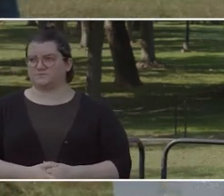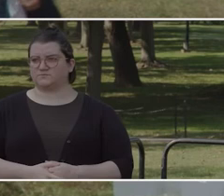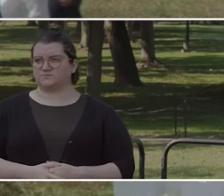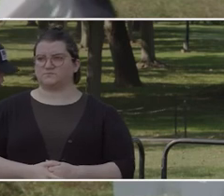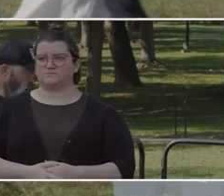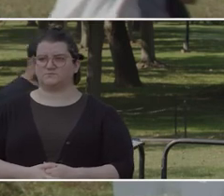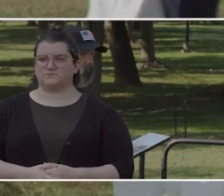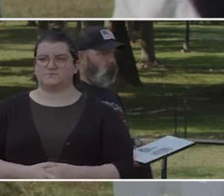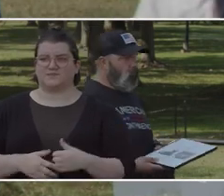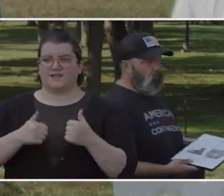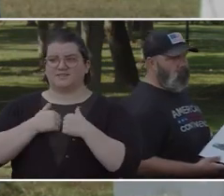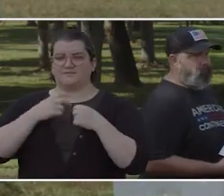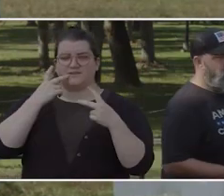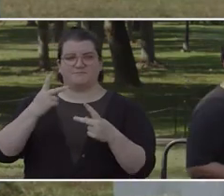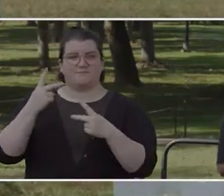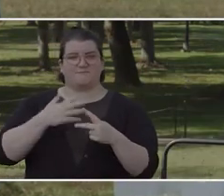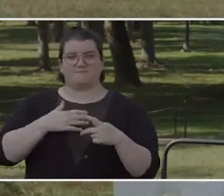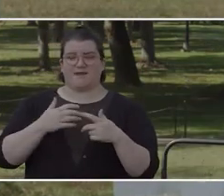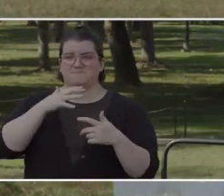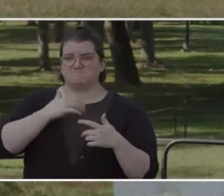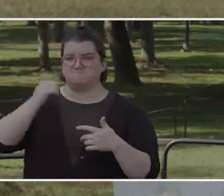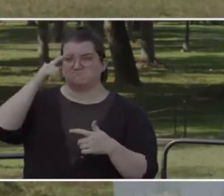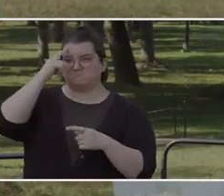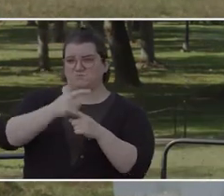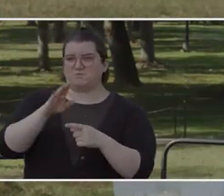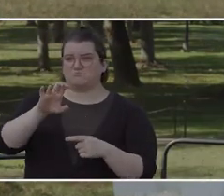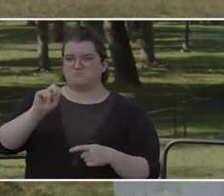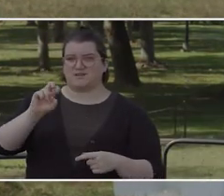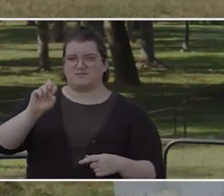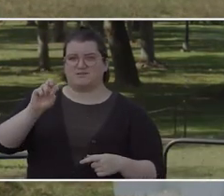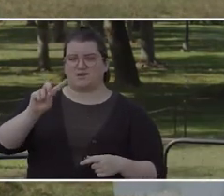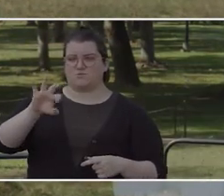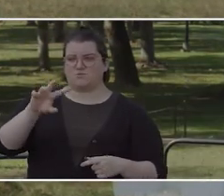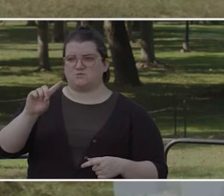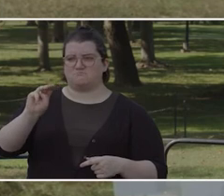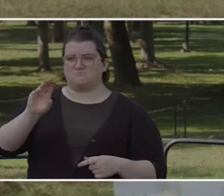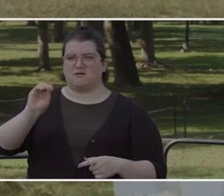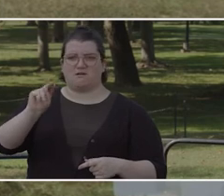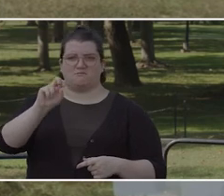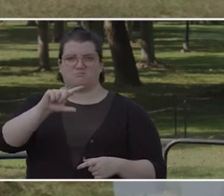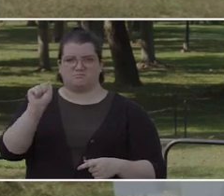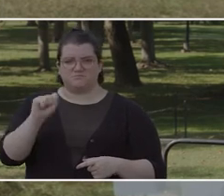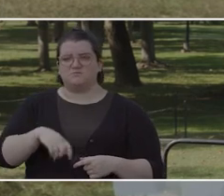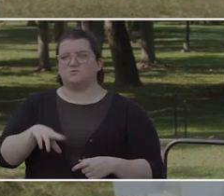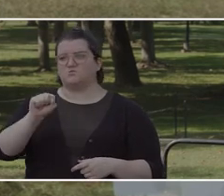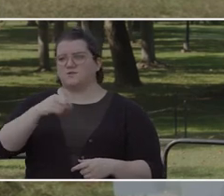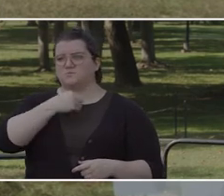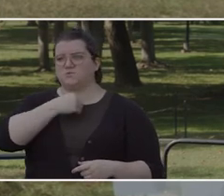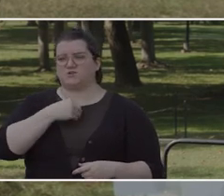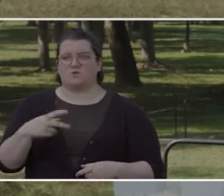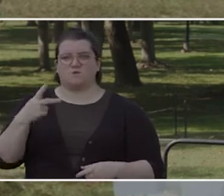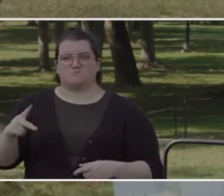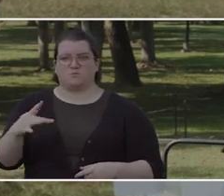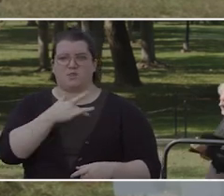In loving memory of my big brother, Brian Edward Bukanowicz, U.S. Marine Corps and Purple